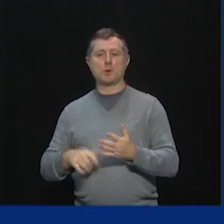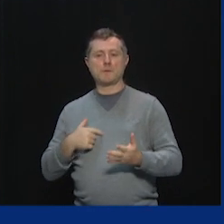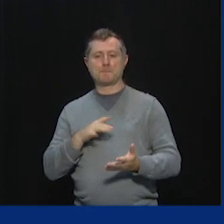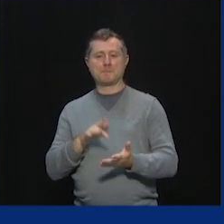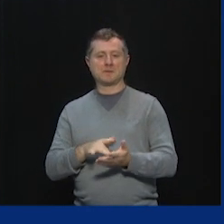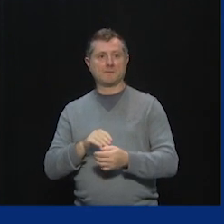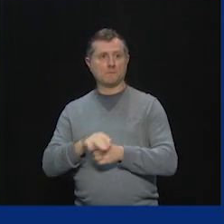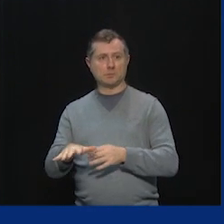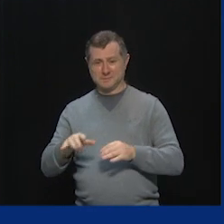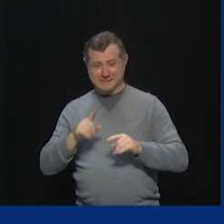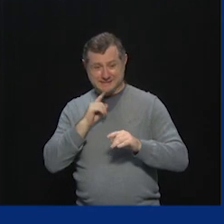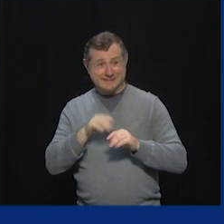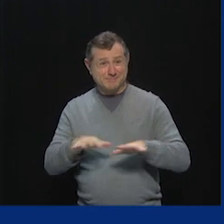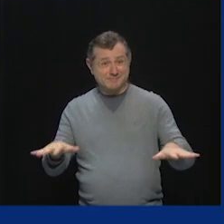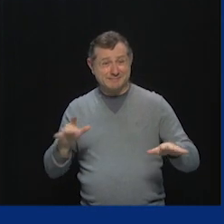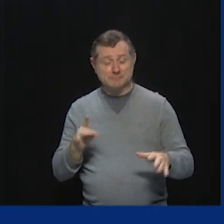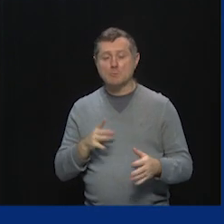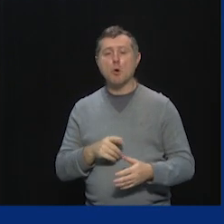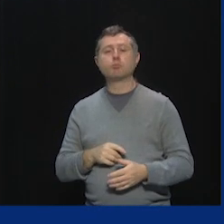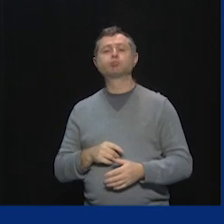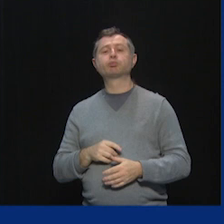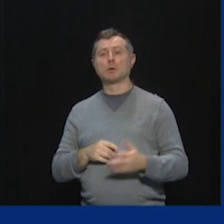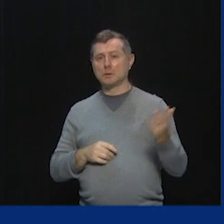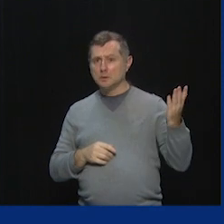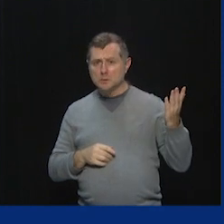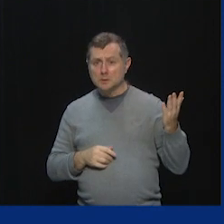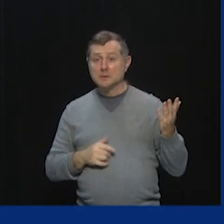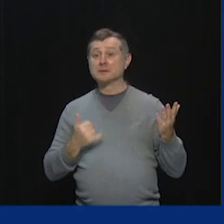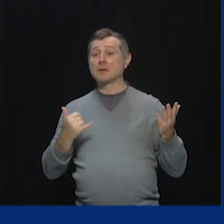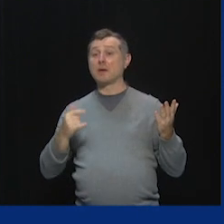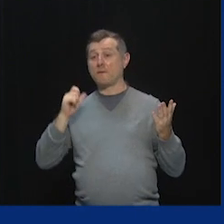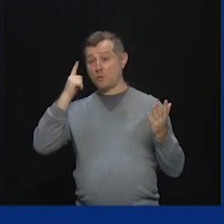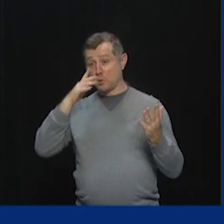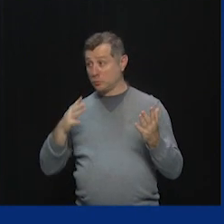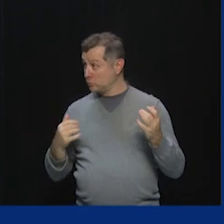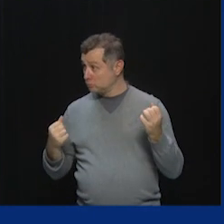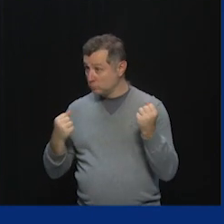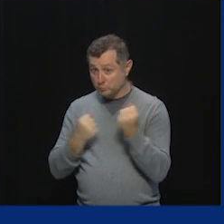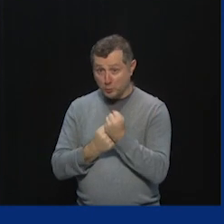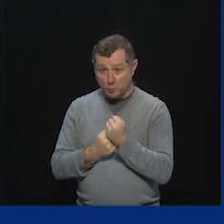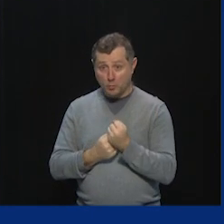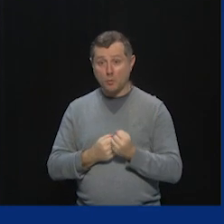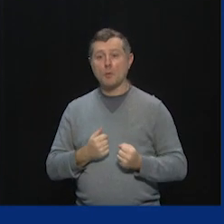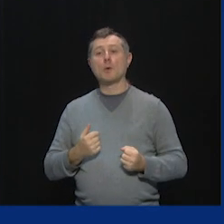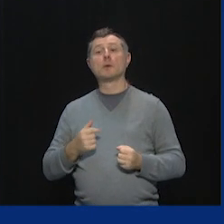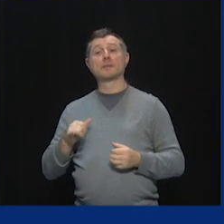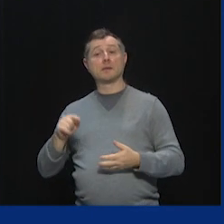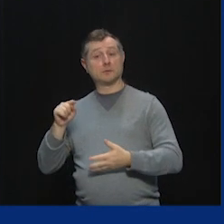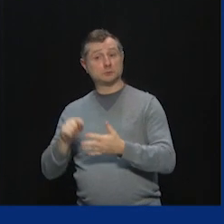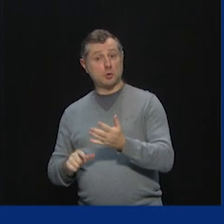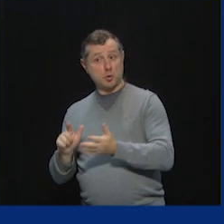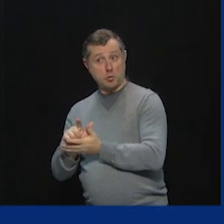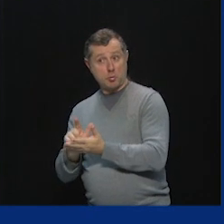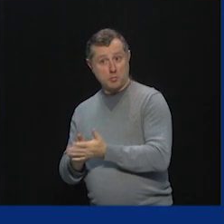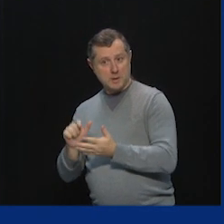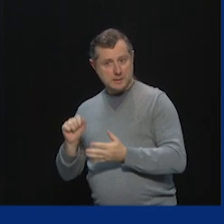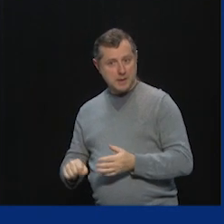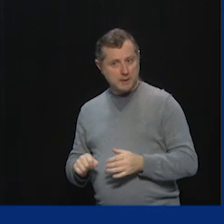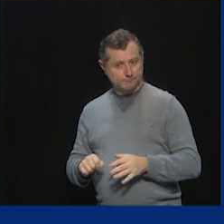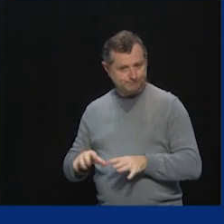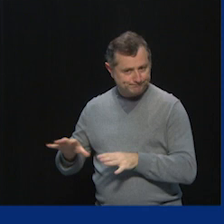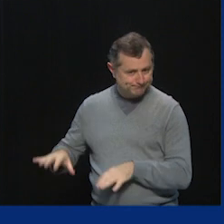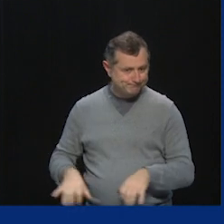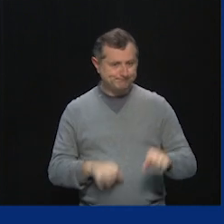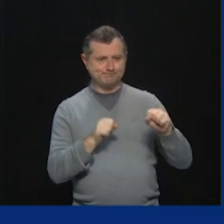important protections fall into place. We can have greater confidence that our workers, who did so much to get us through